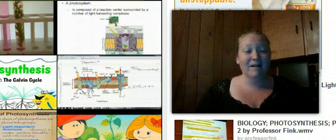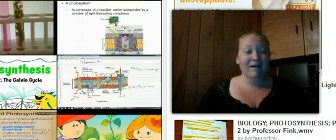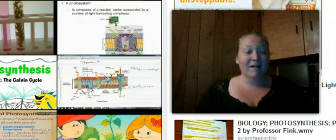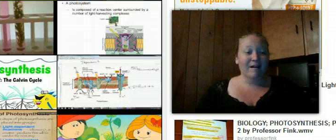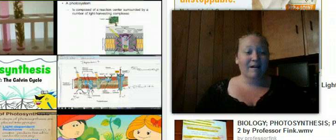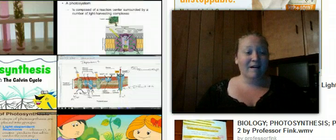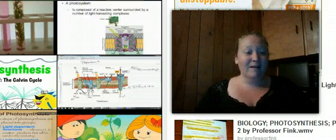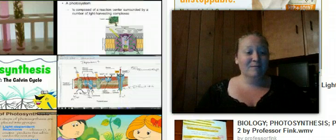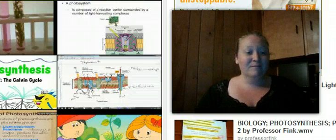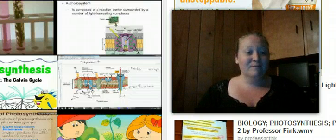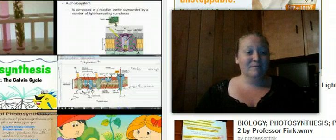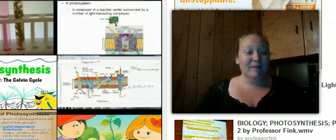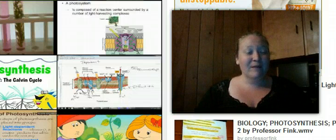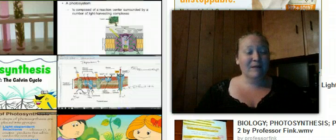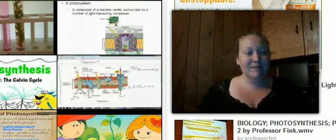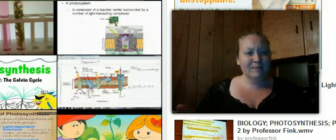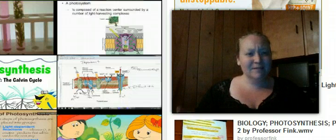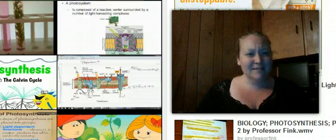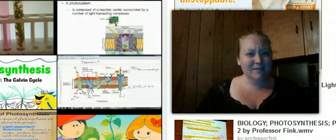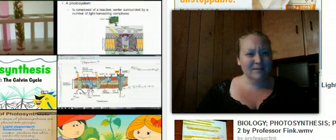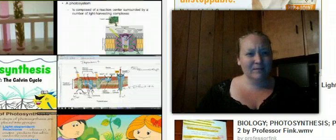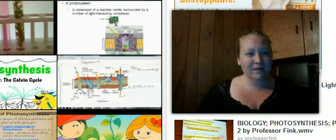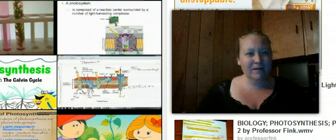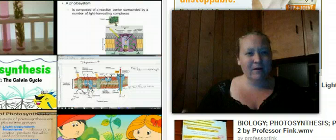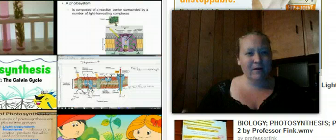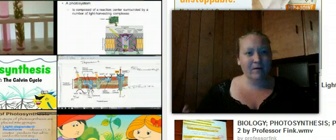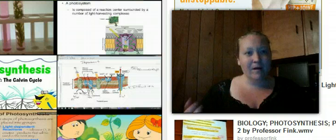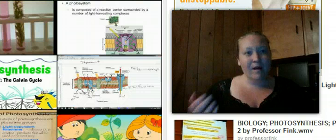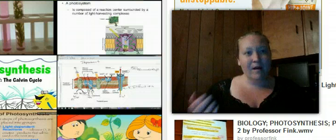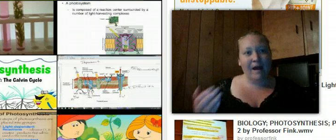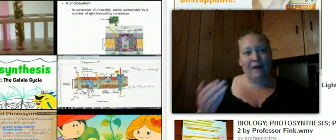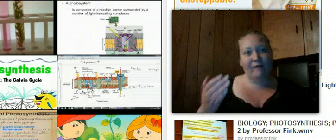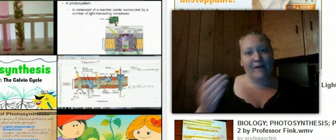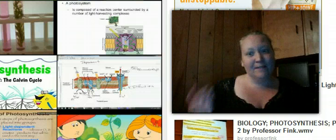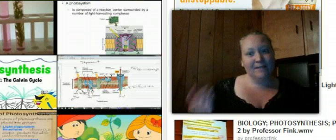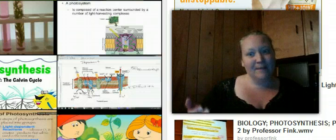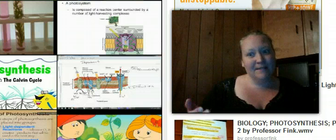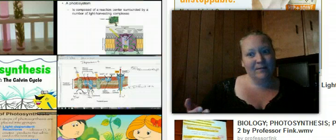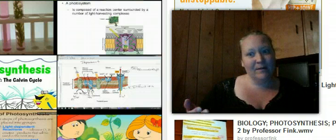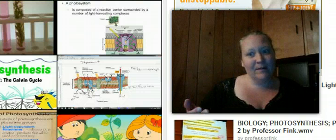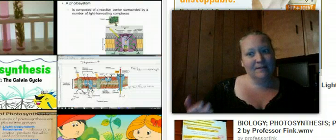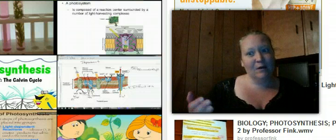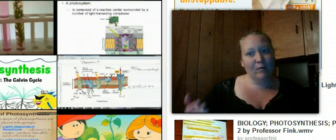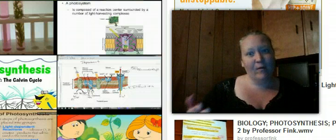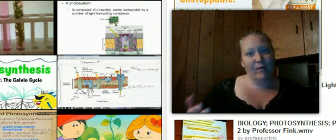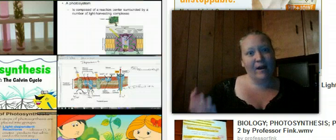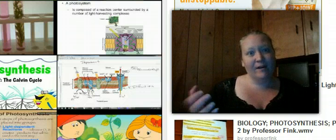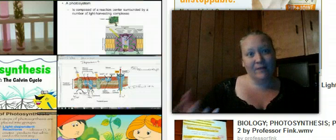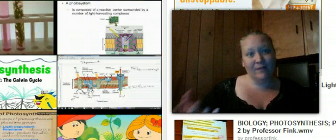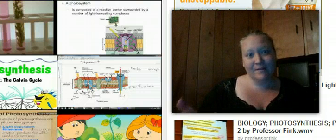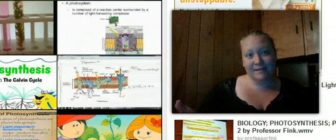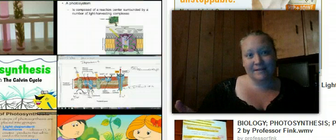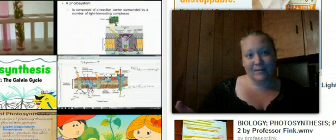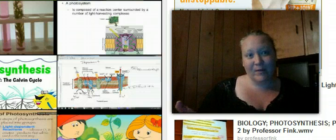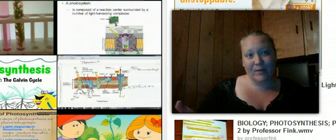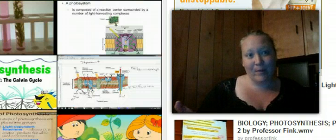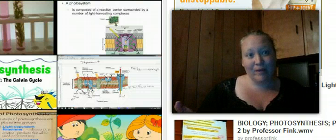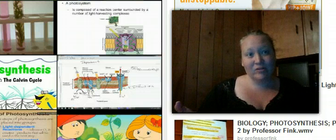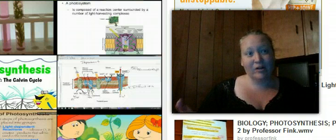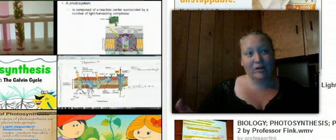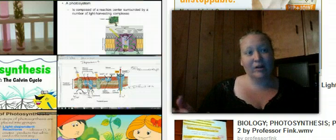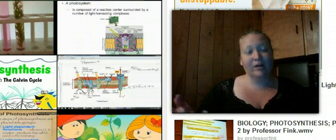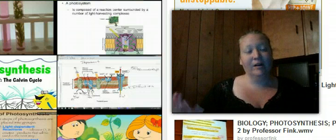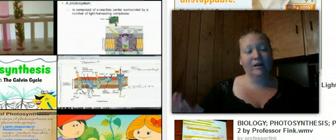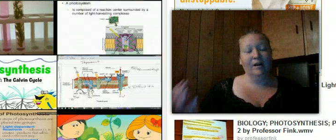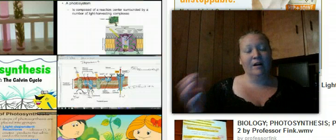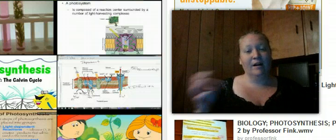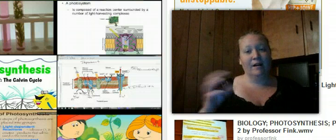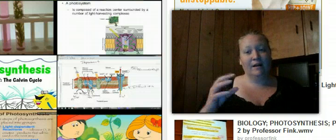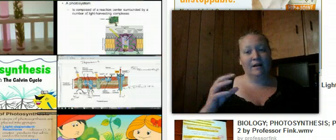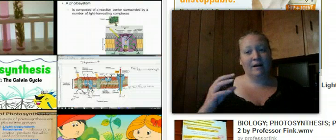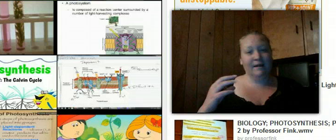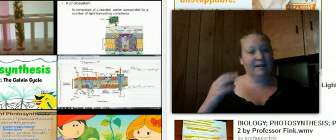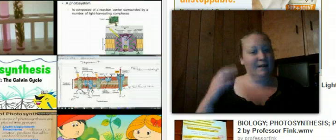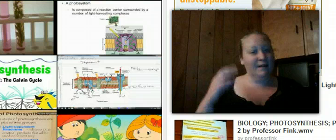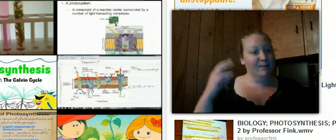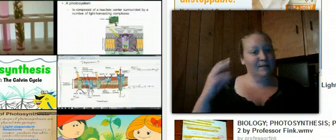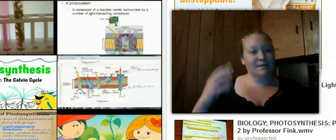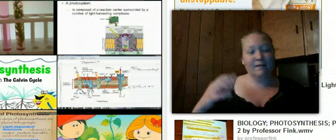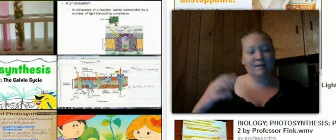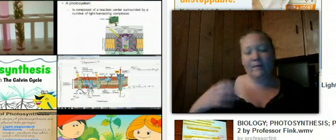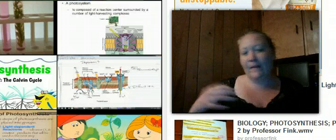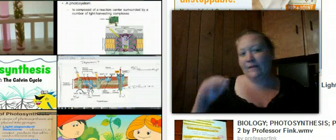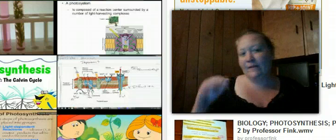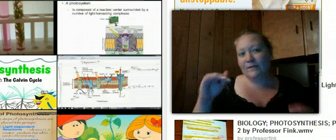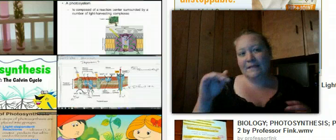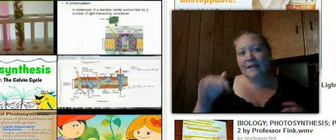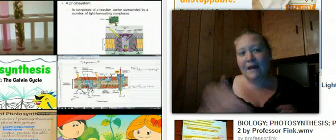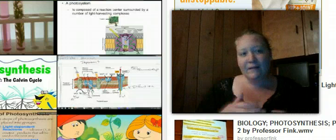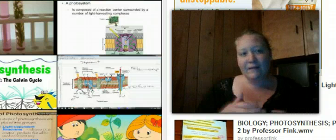wrong. But I was able to see, how fast-paced it was. Oh boy, how do I set this up in a picture? Keeping